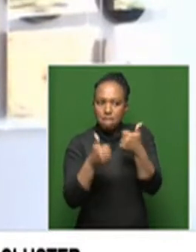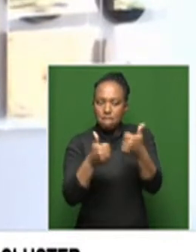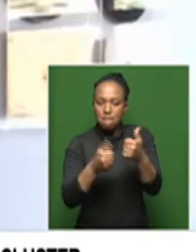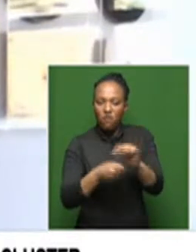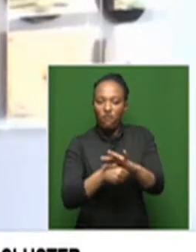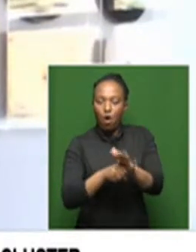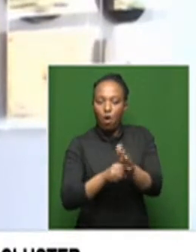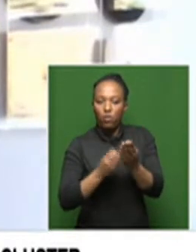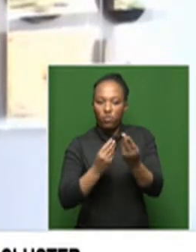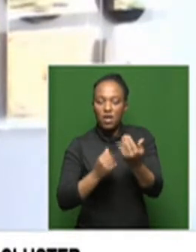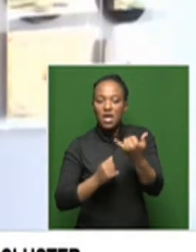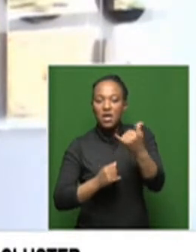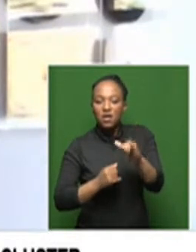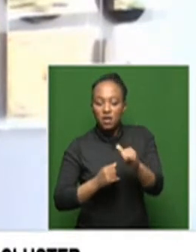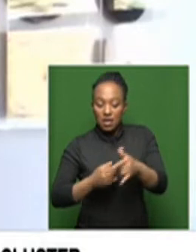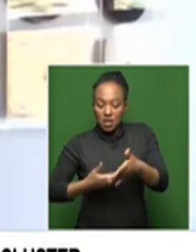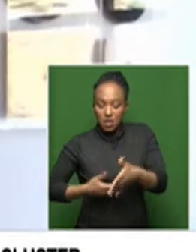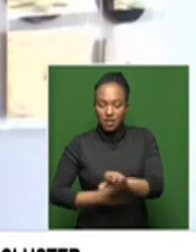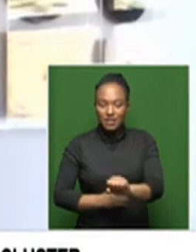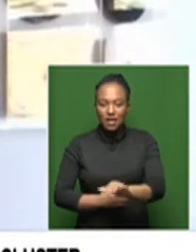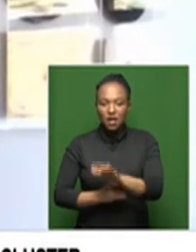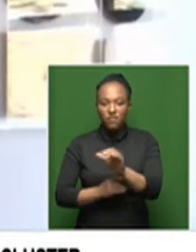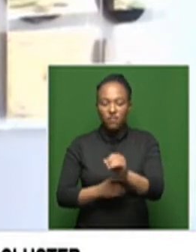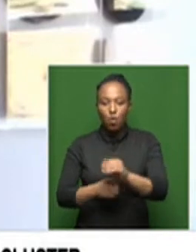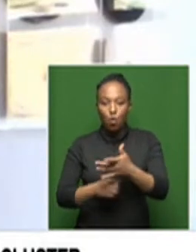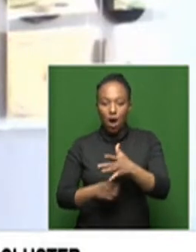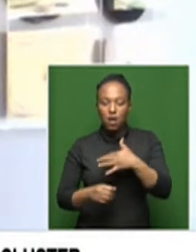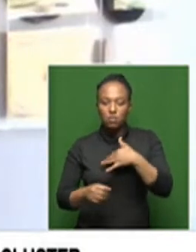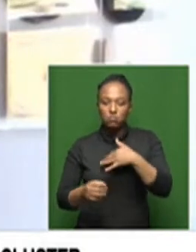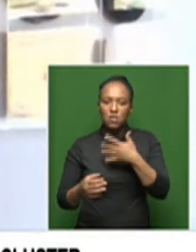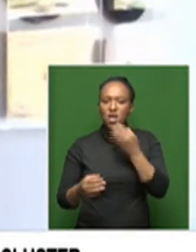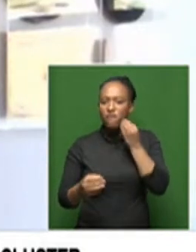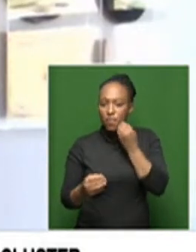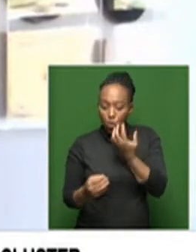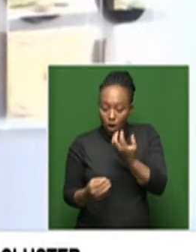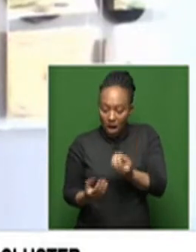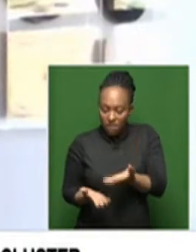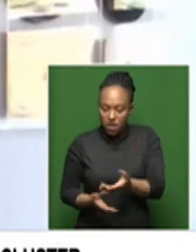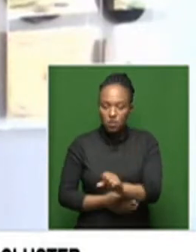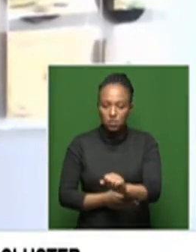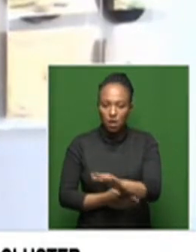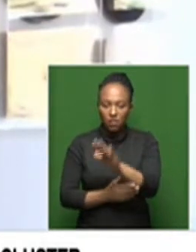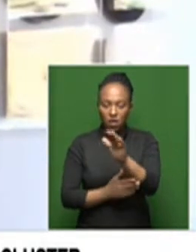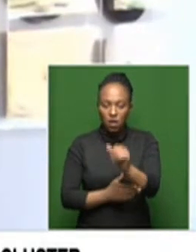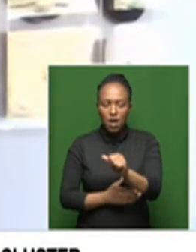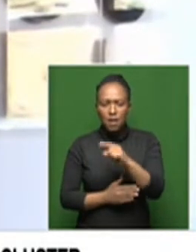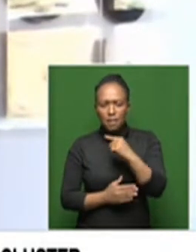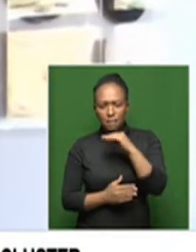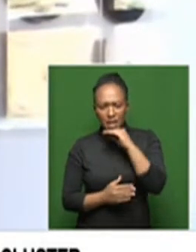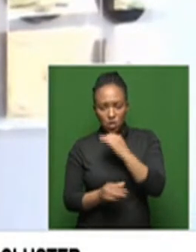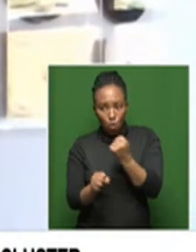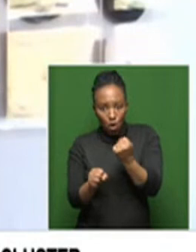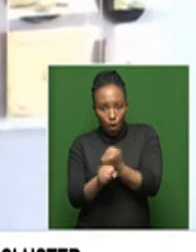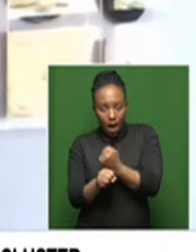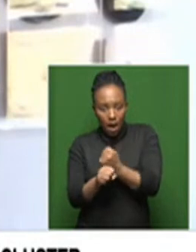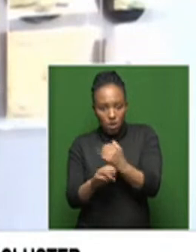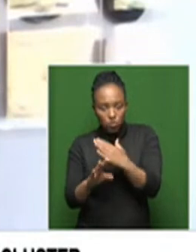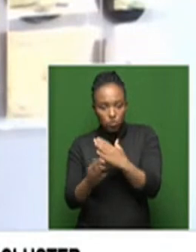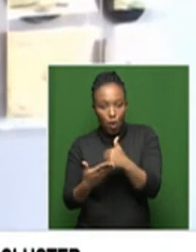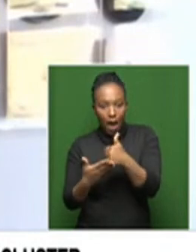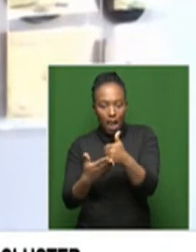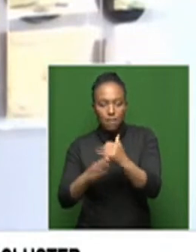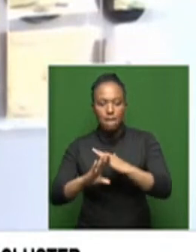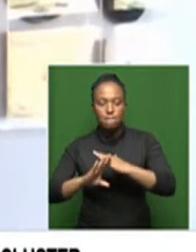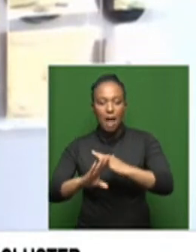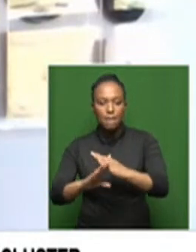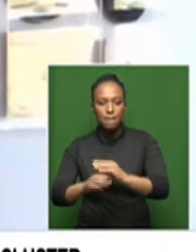in the context of the epidemic that we have in South Africa? Do we think it's going to work against our variant? So